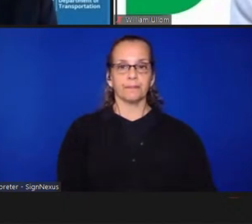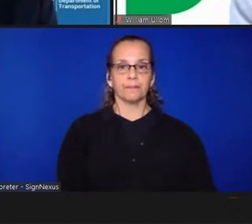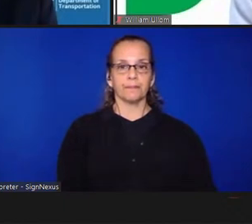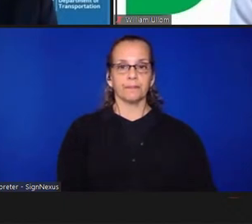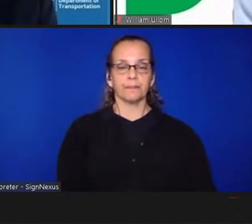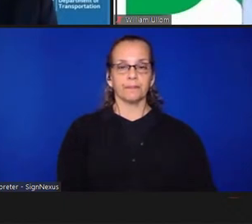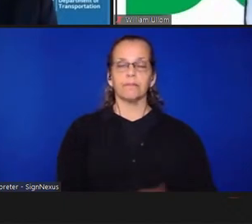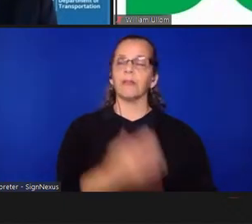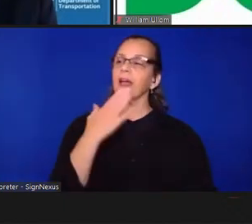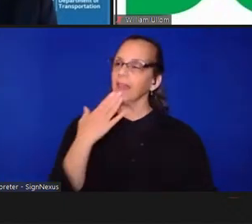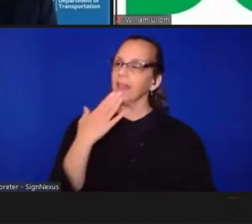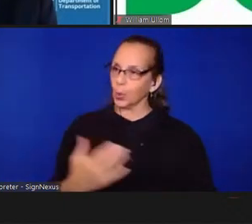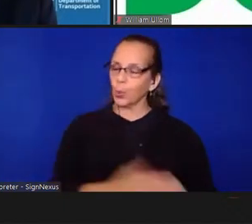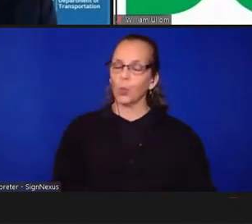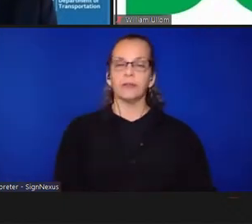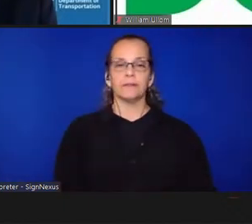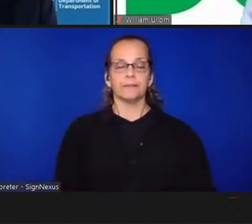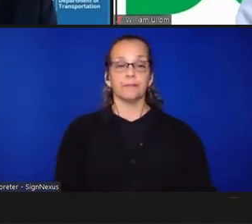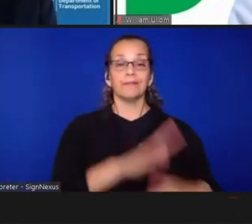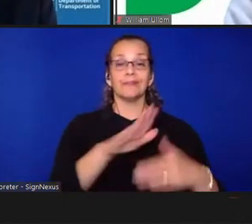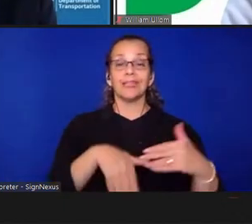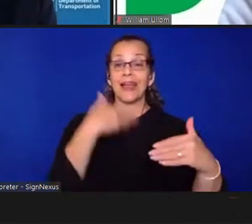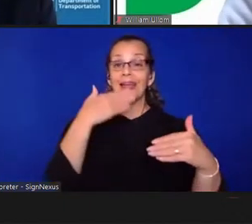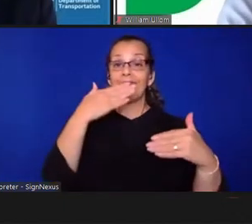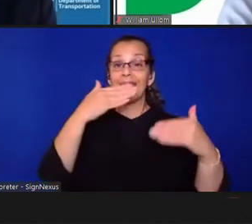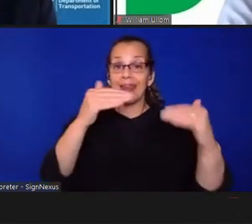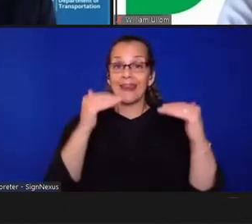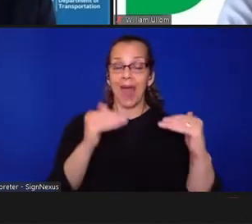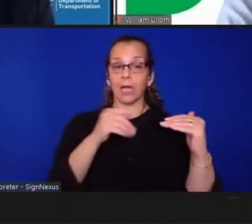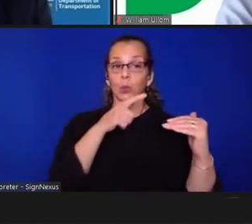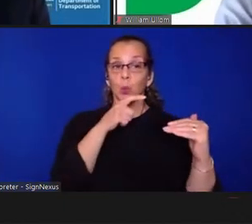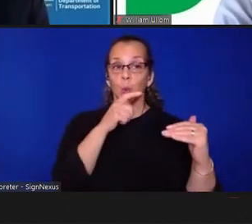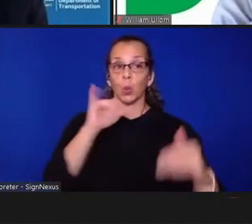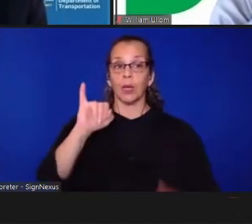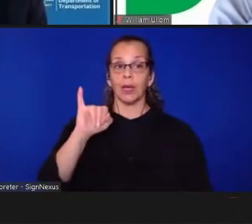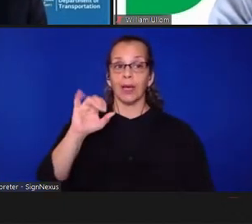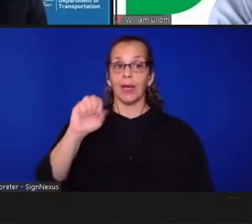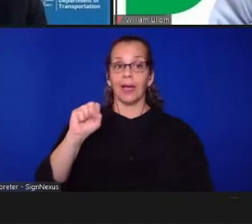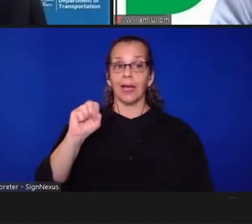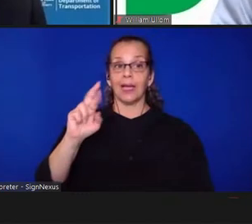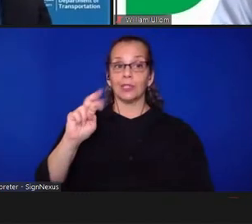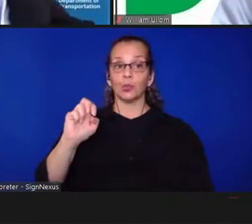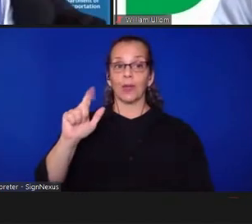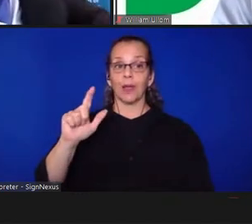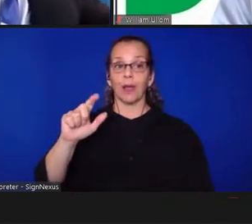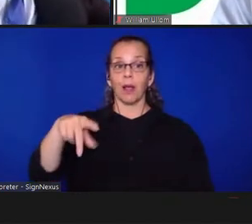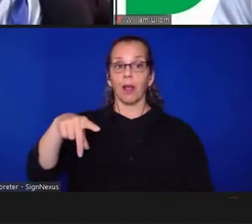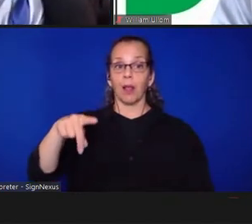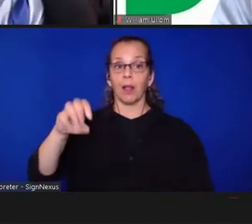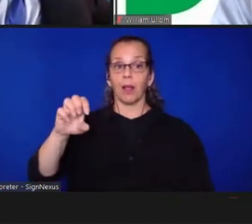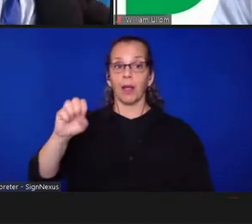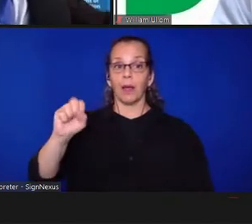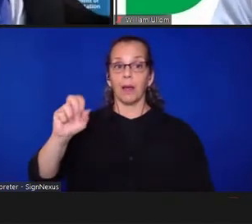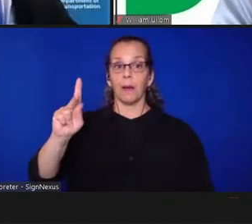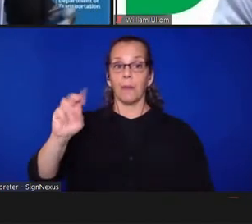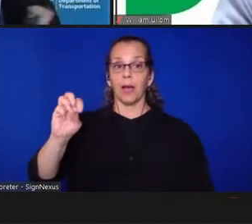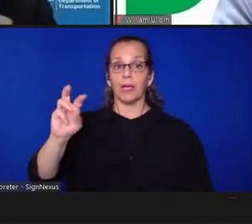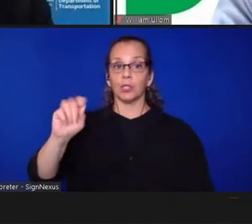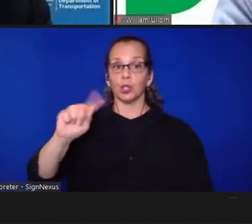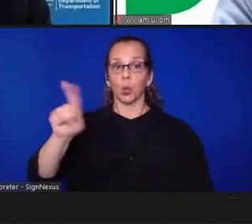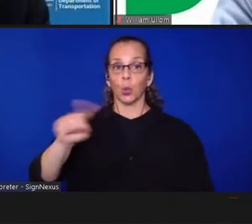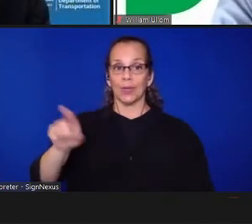thank you our next speaker is Israel peskowitz followed by Karen schlachter